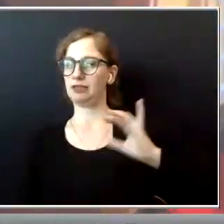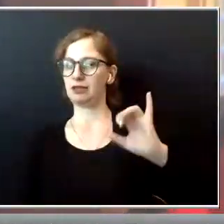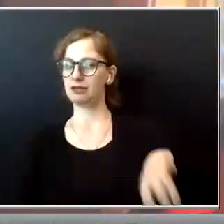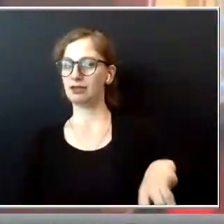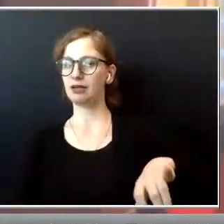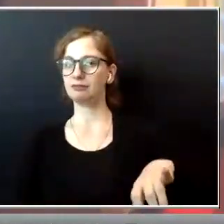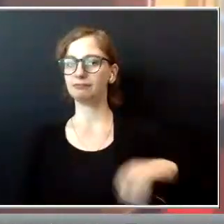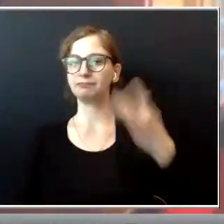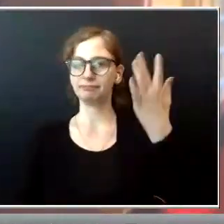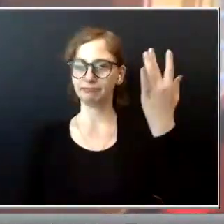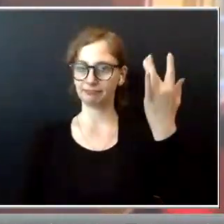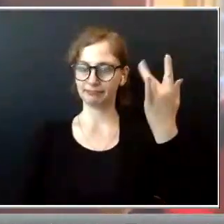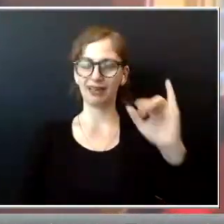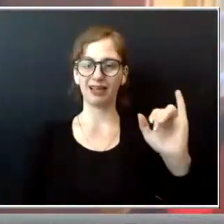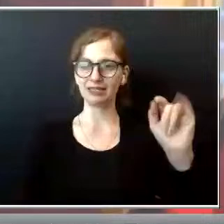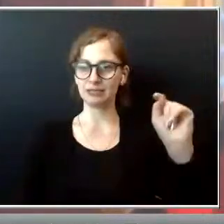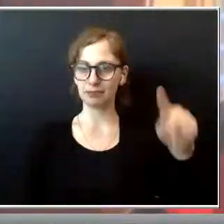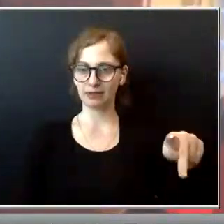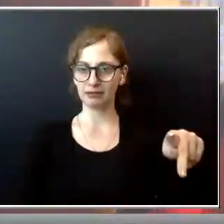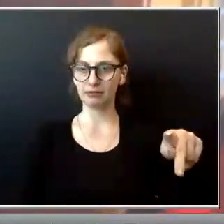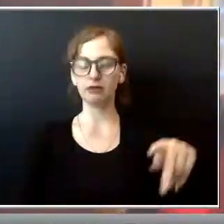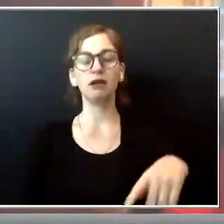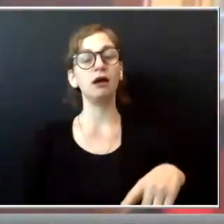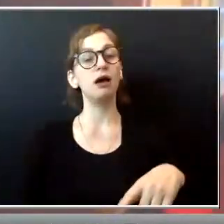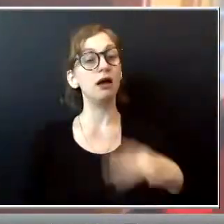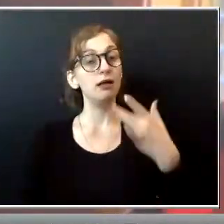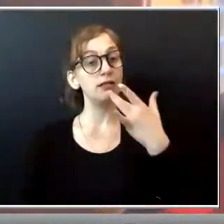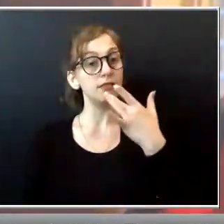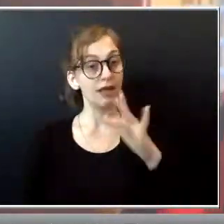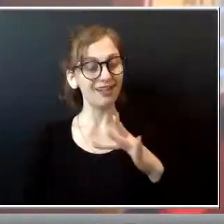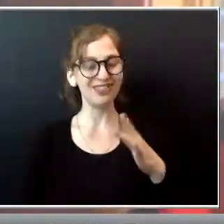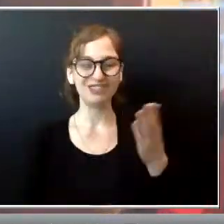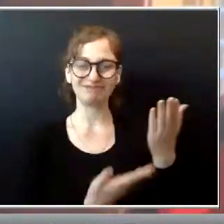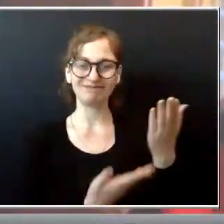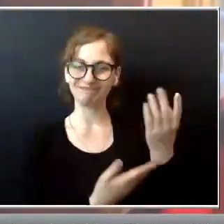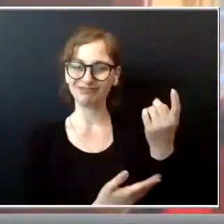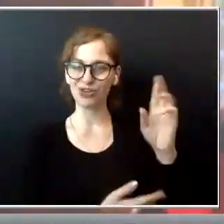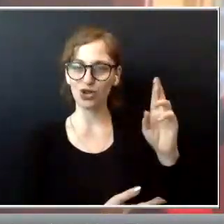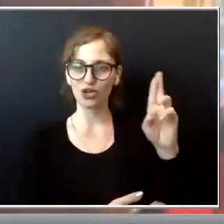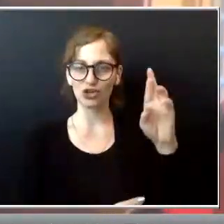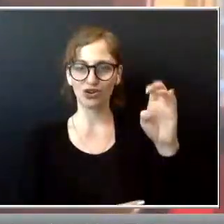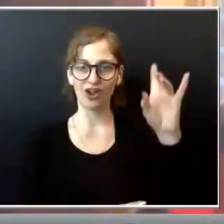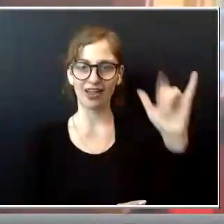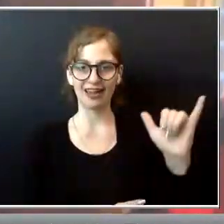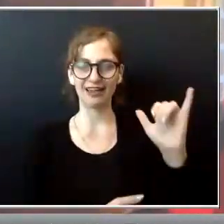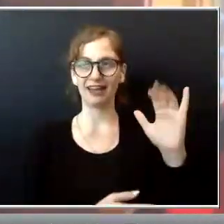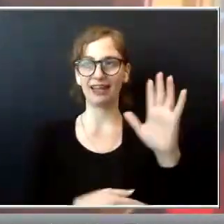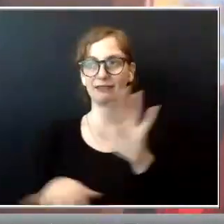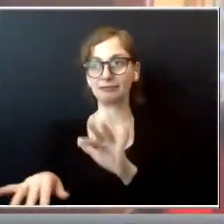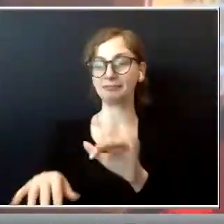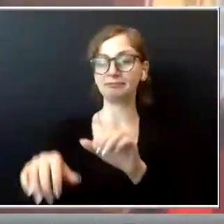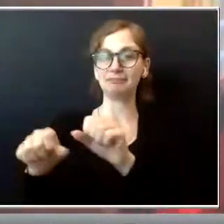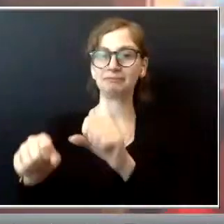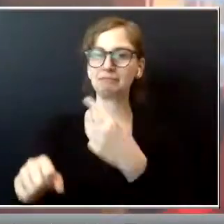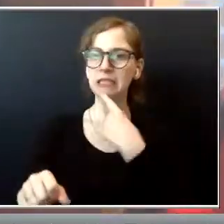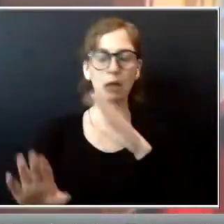And fortunately, I got the good doctor here to intervene and kept me off of blood